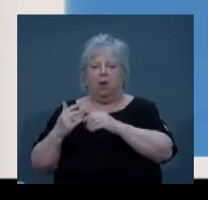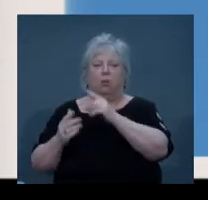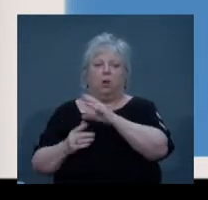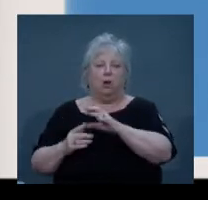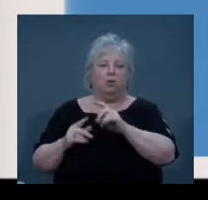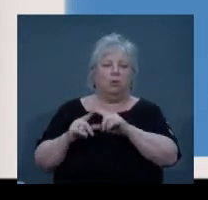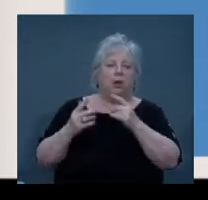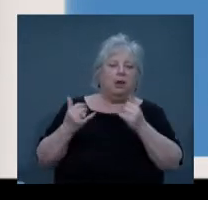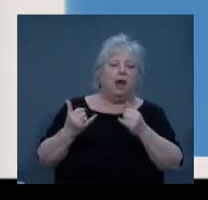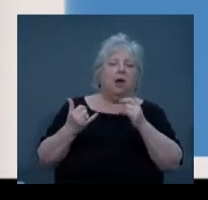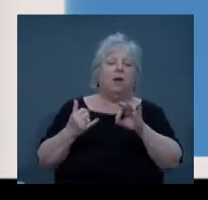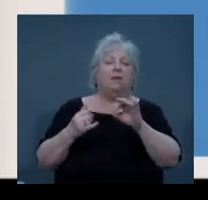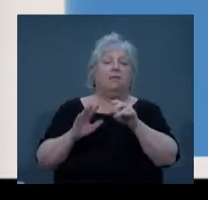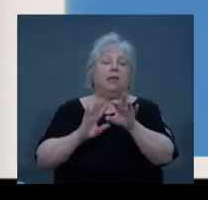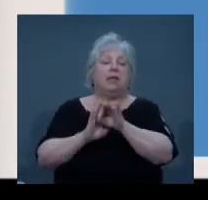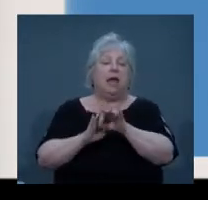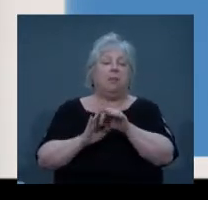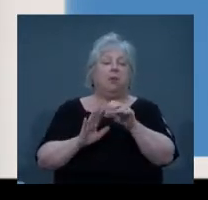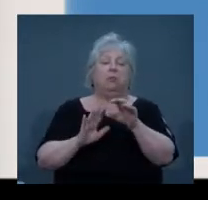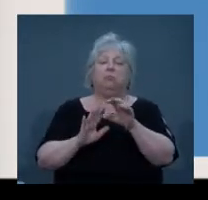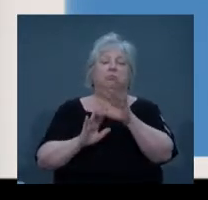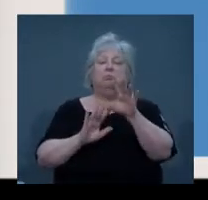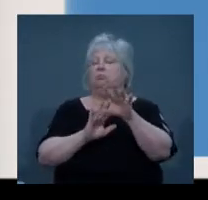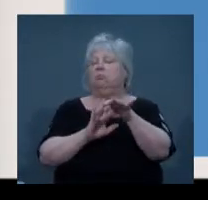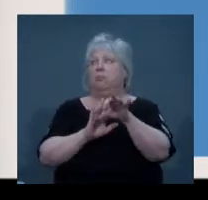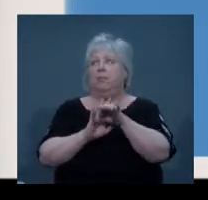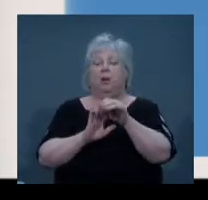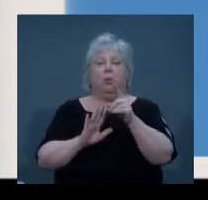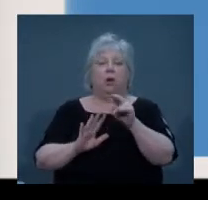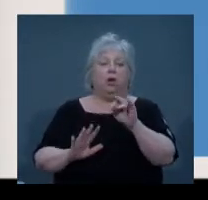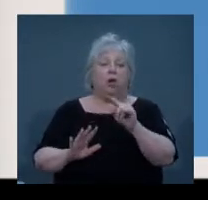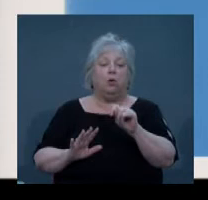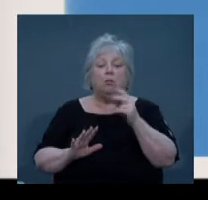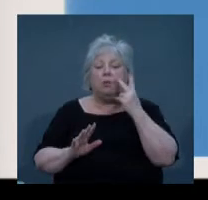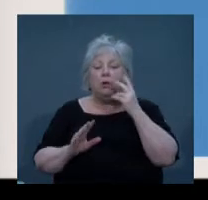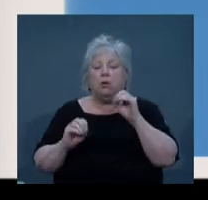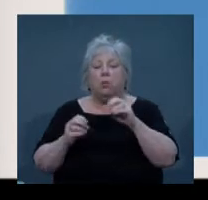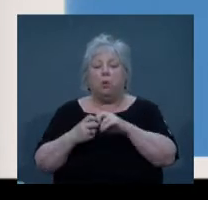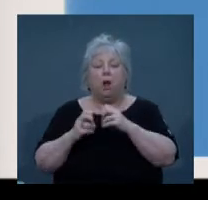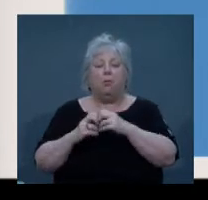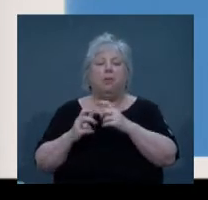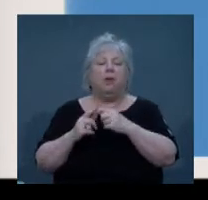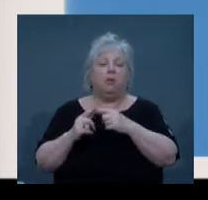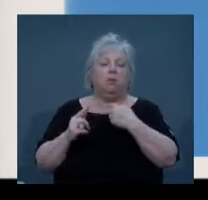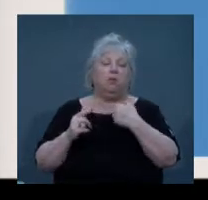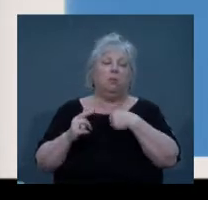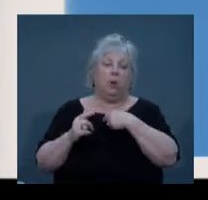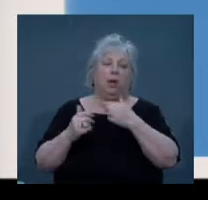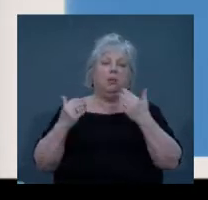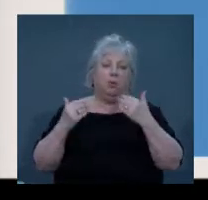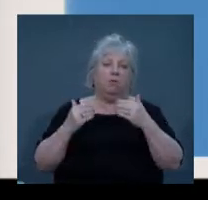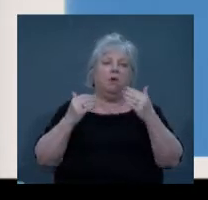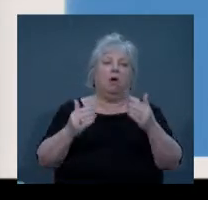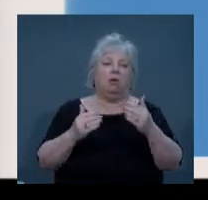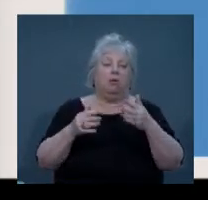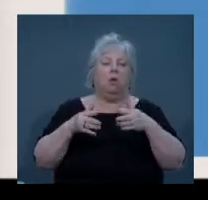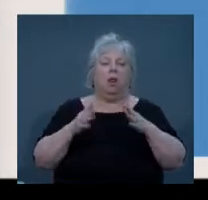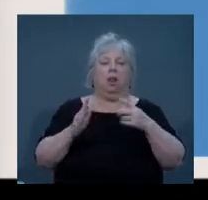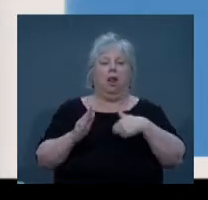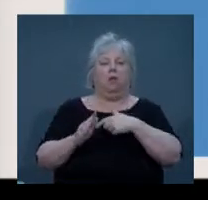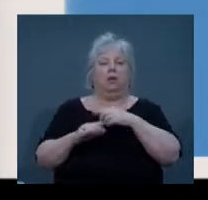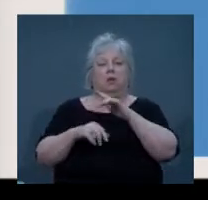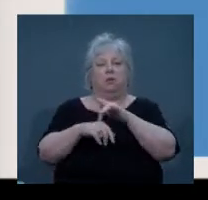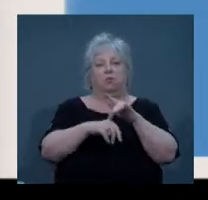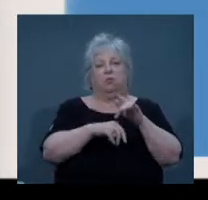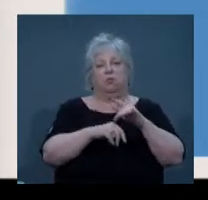move on. So it'll allow our staff to be able to reach more rental units in a timely manner. So yes, we